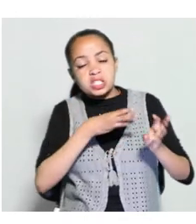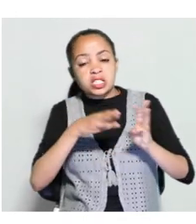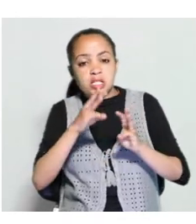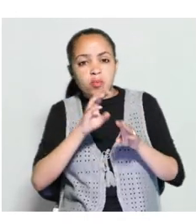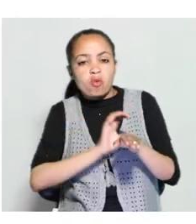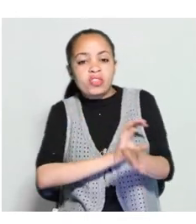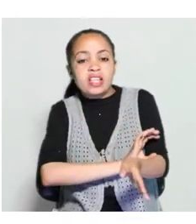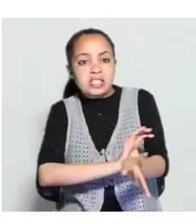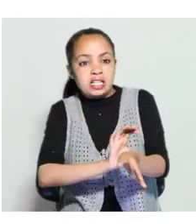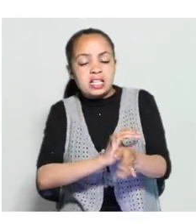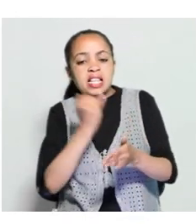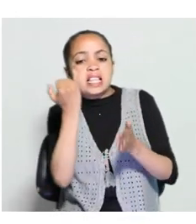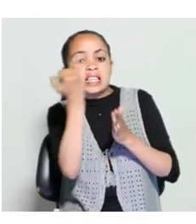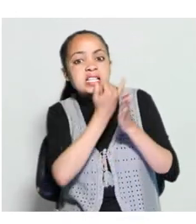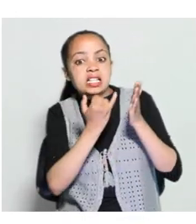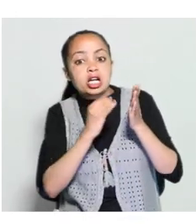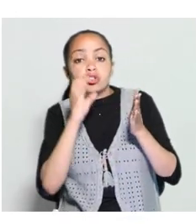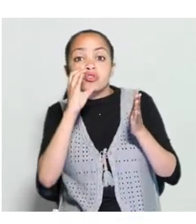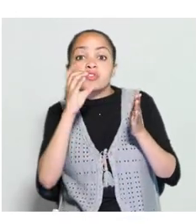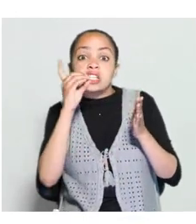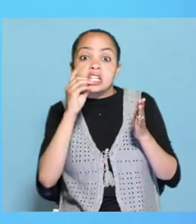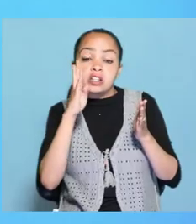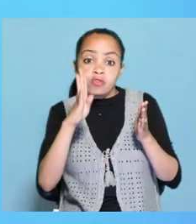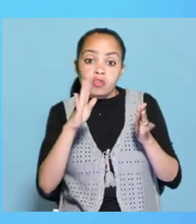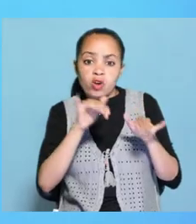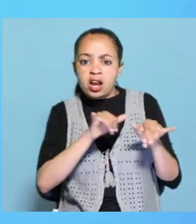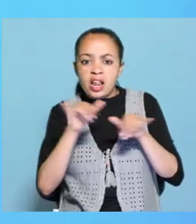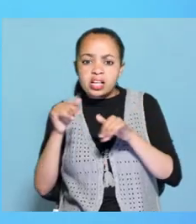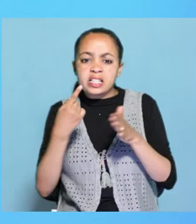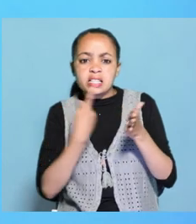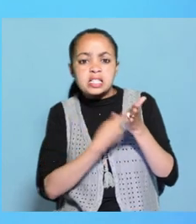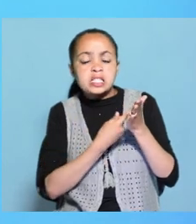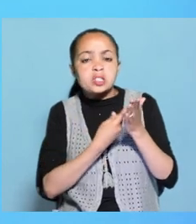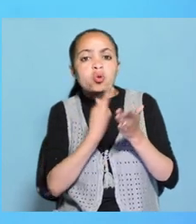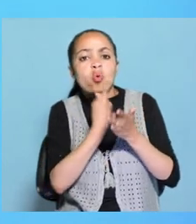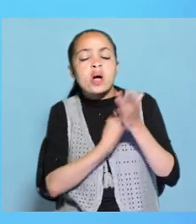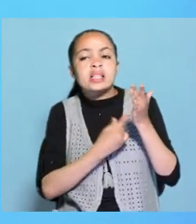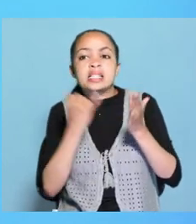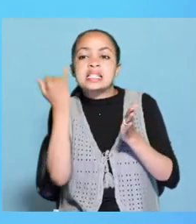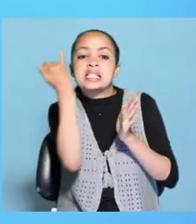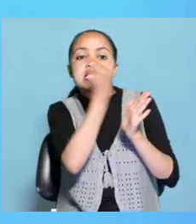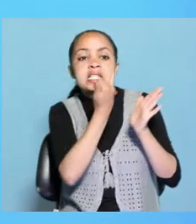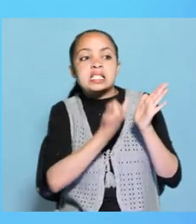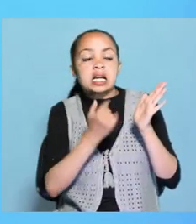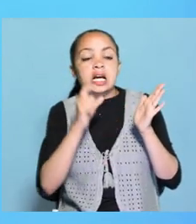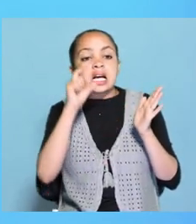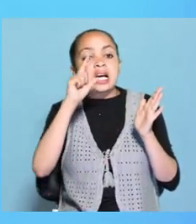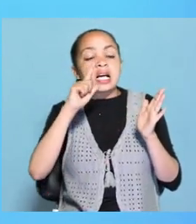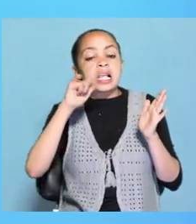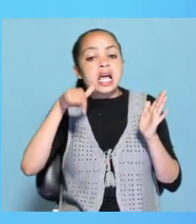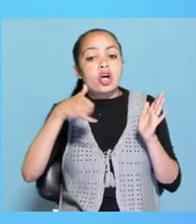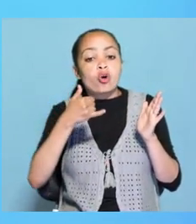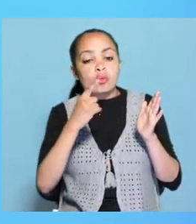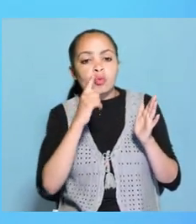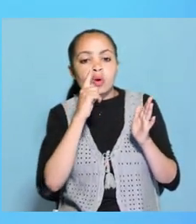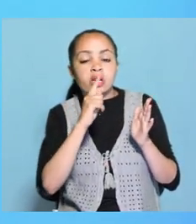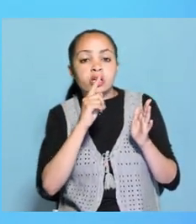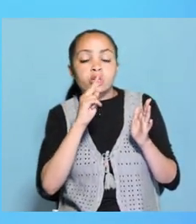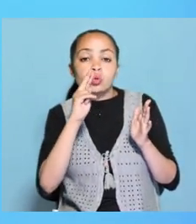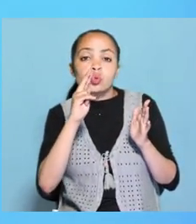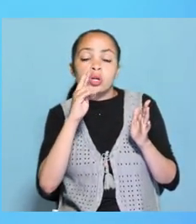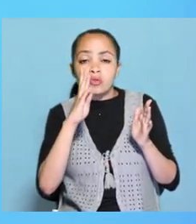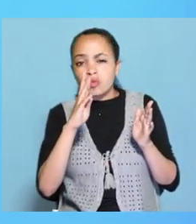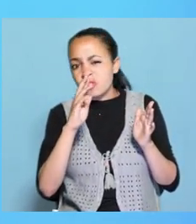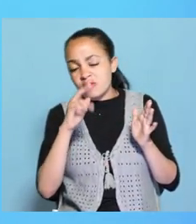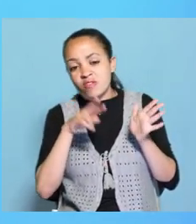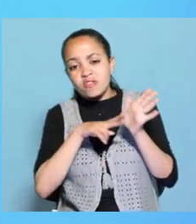This one is what the structure of CD4 looks like. This one is what the structure of glycoprotein 120 of virus looks